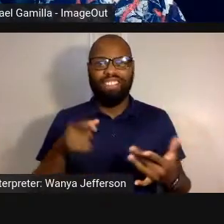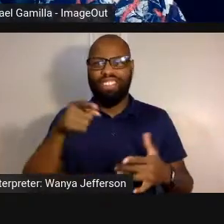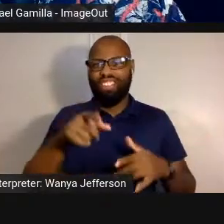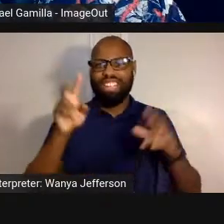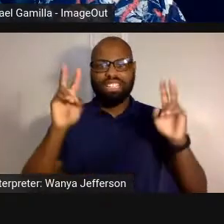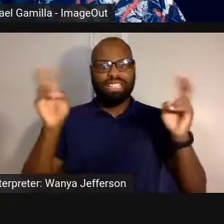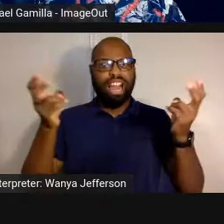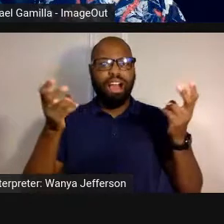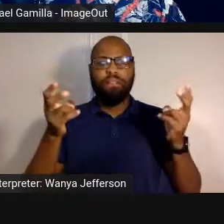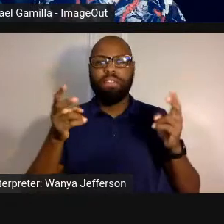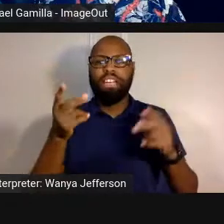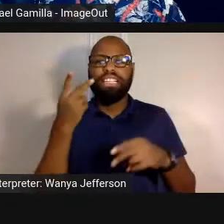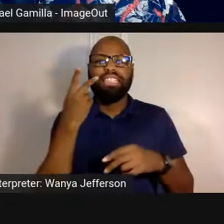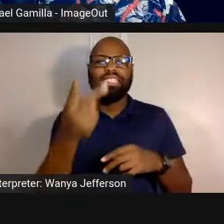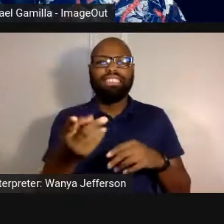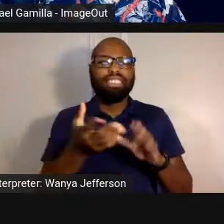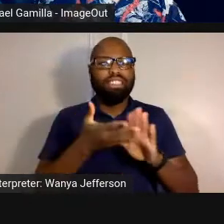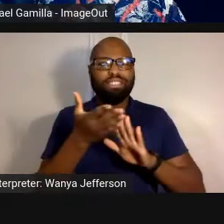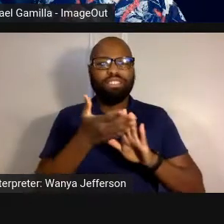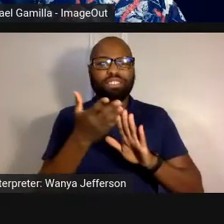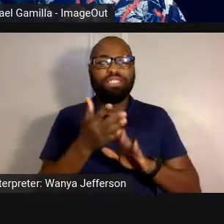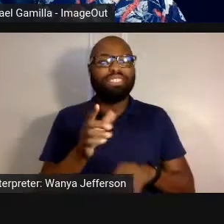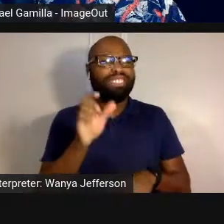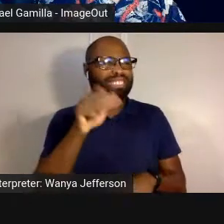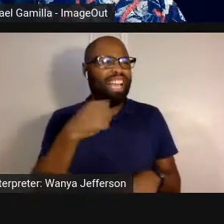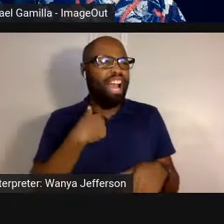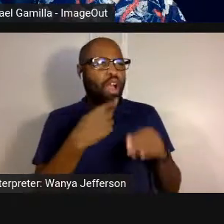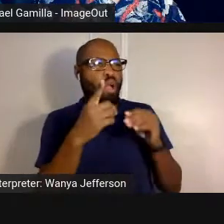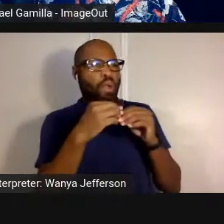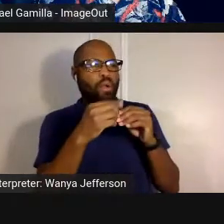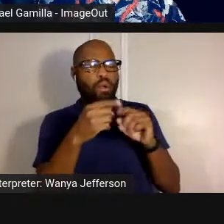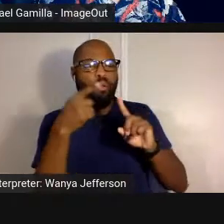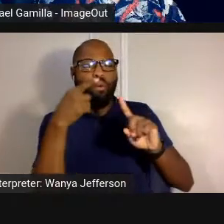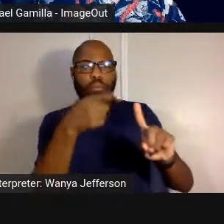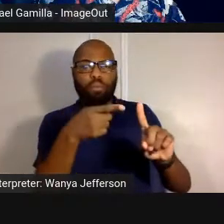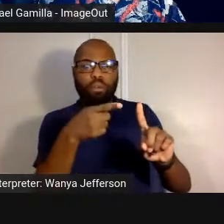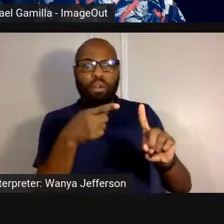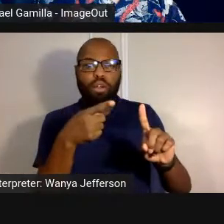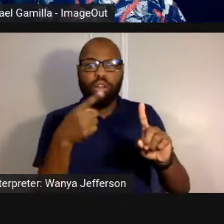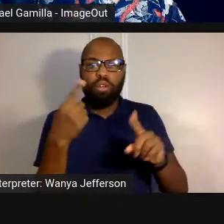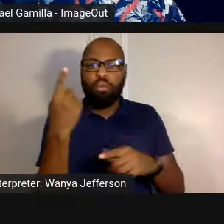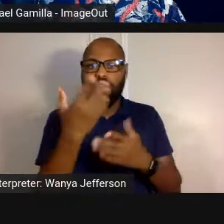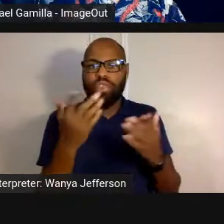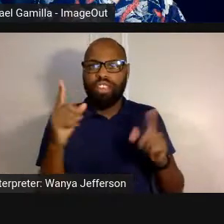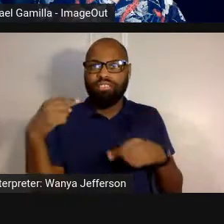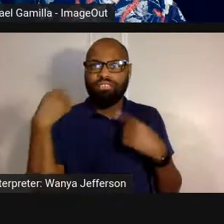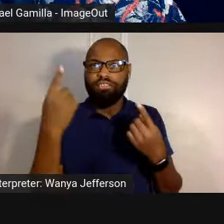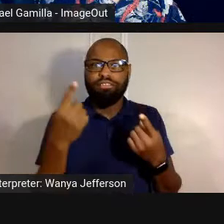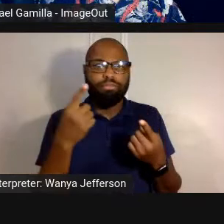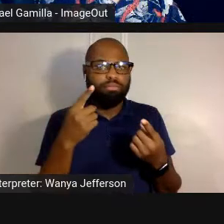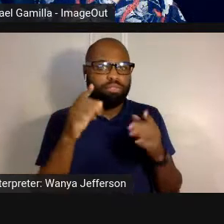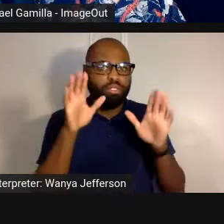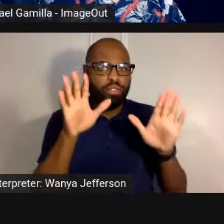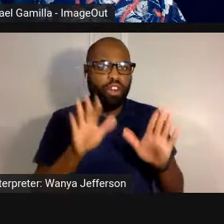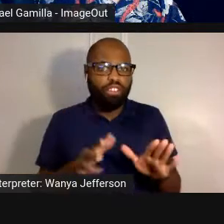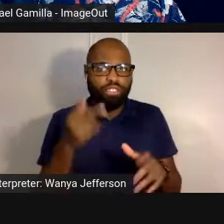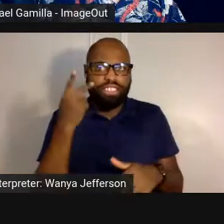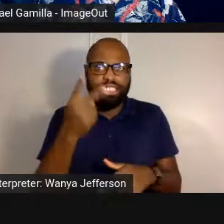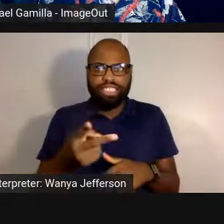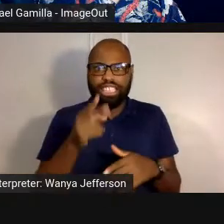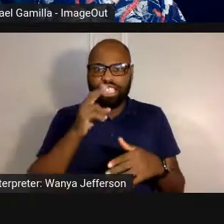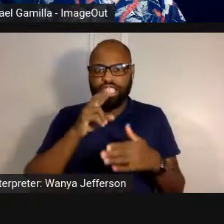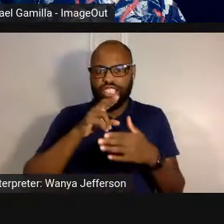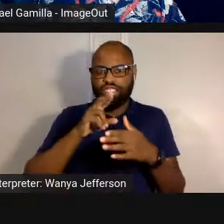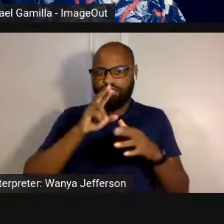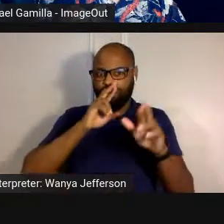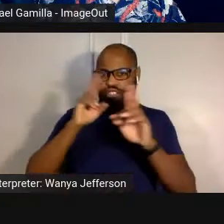and being able to see it. And I just want to make one more point. Because one of the things that has been wonderful about seeing the response to the film so far is, as